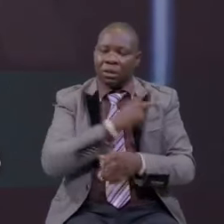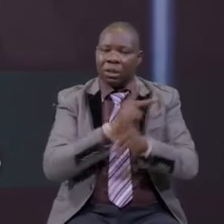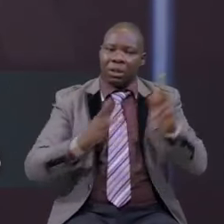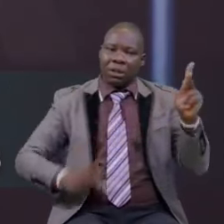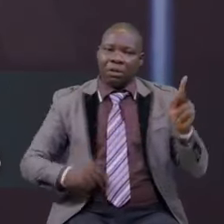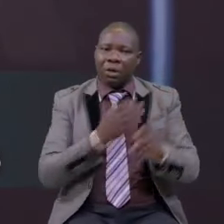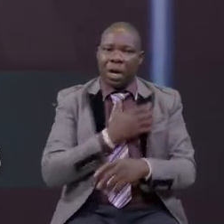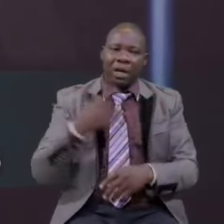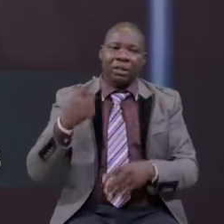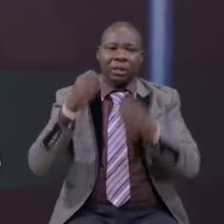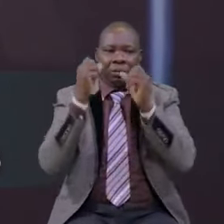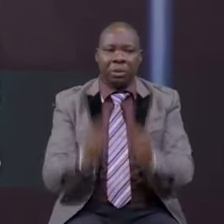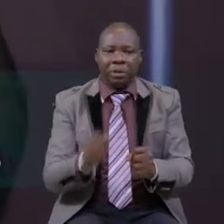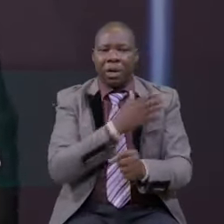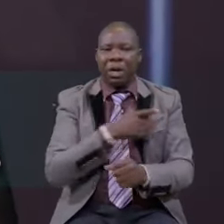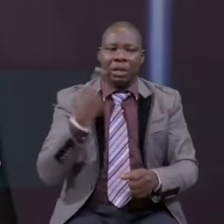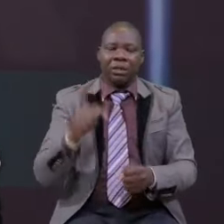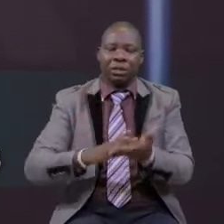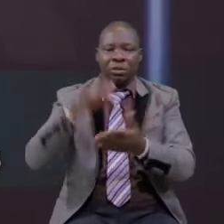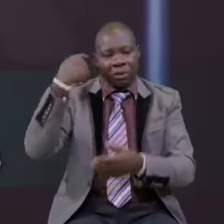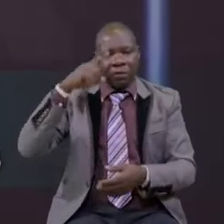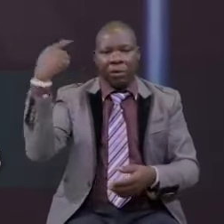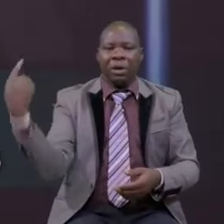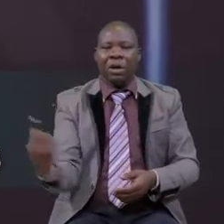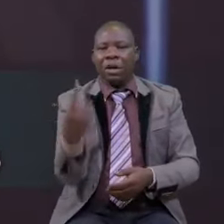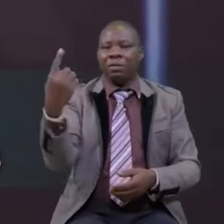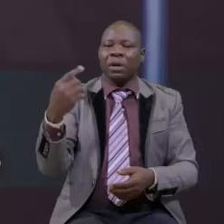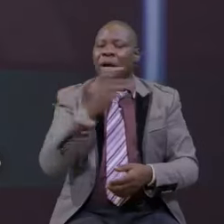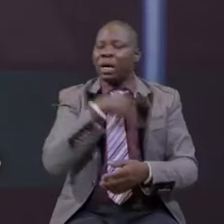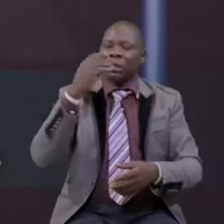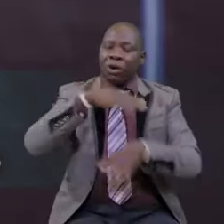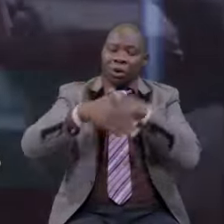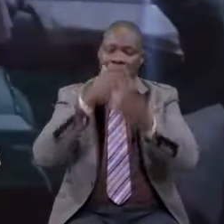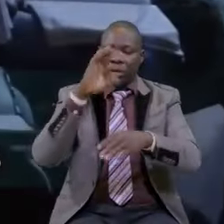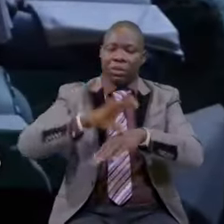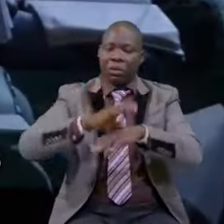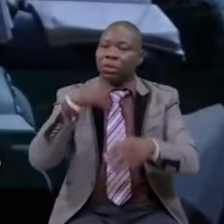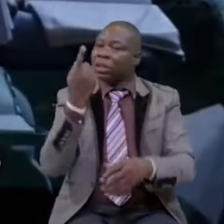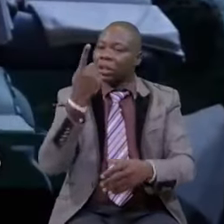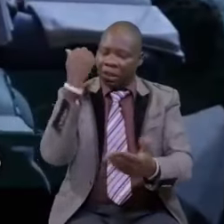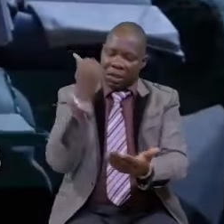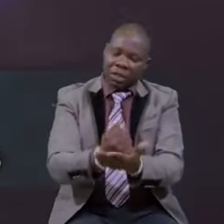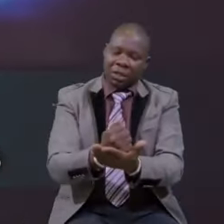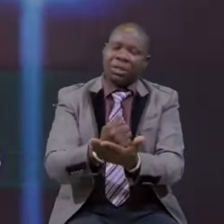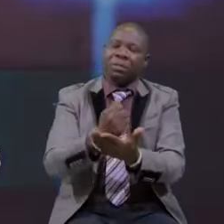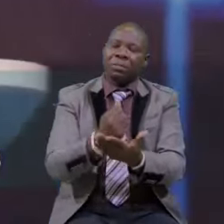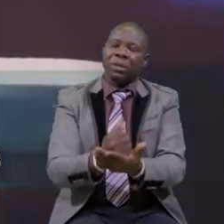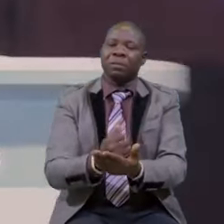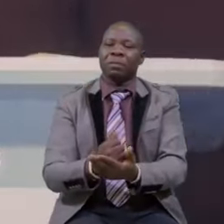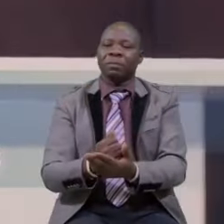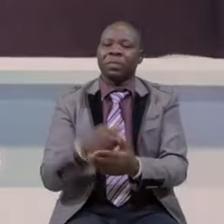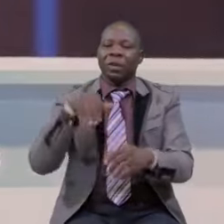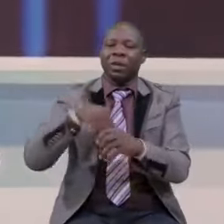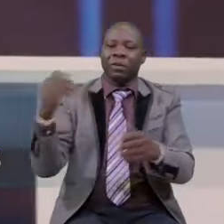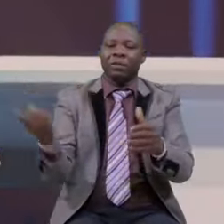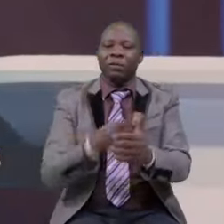the glory forever. And the whole church said, amen. Amen. Look at 1